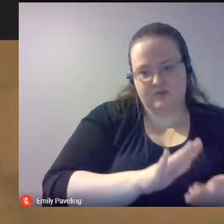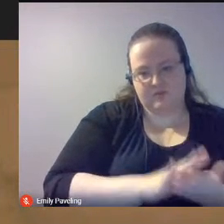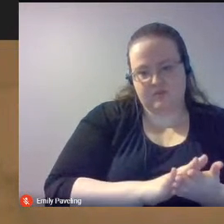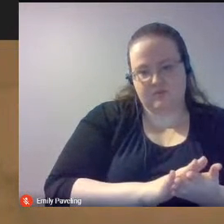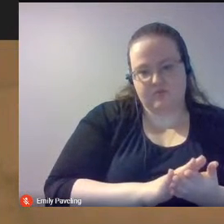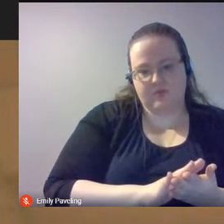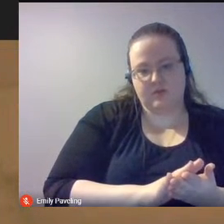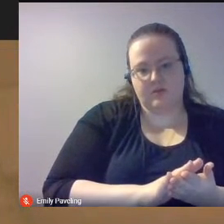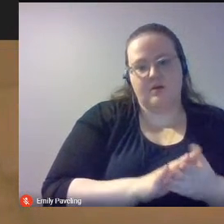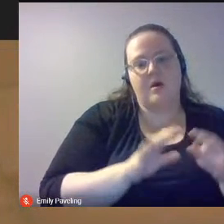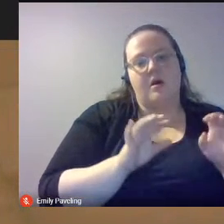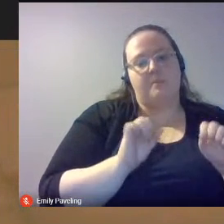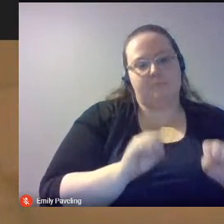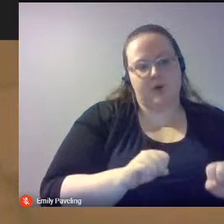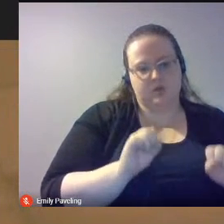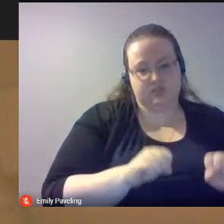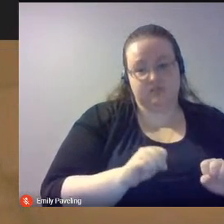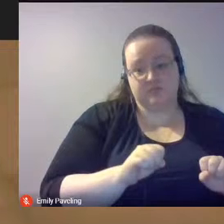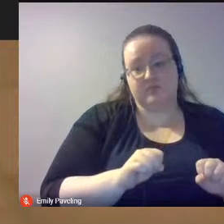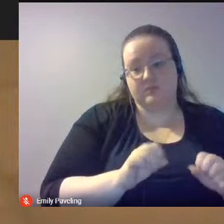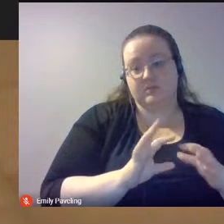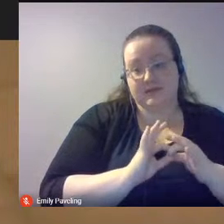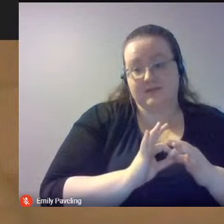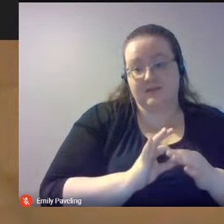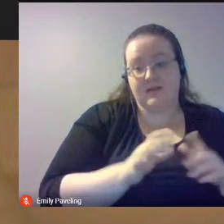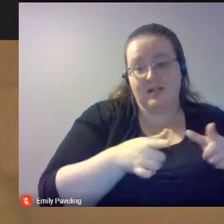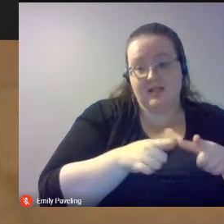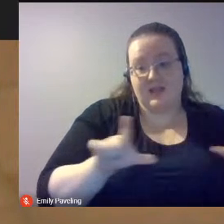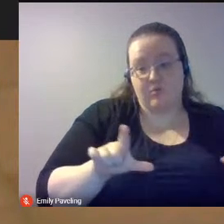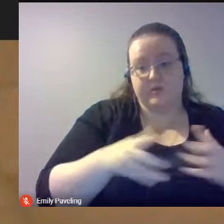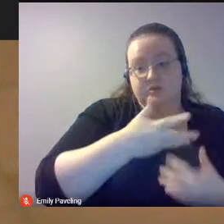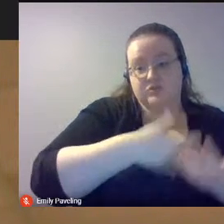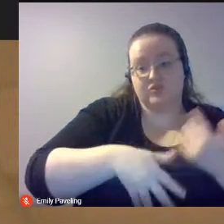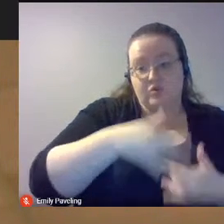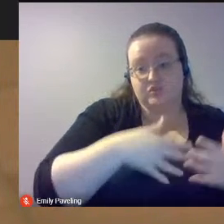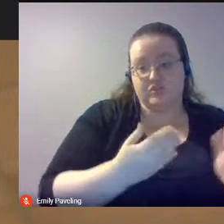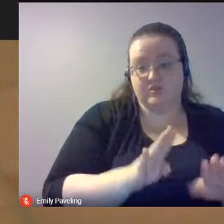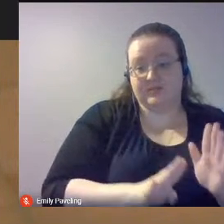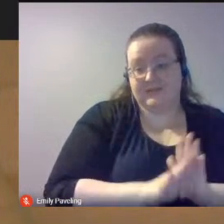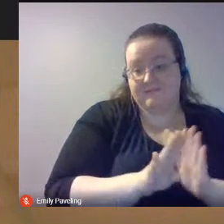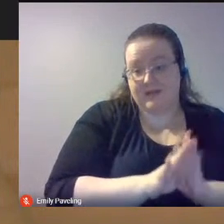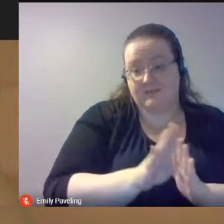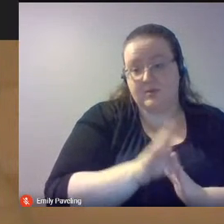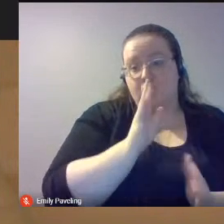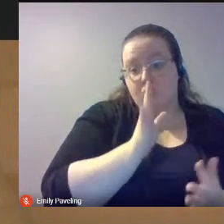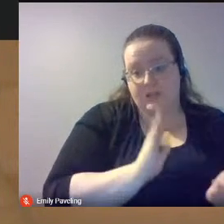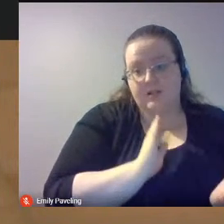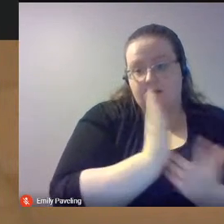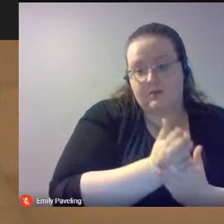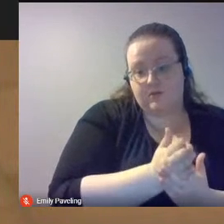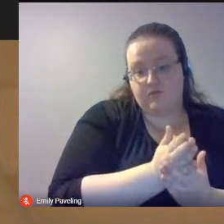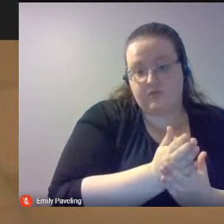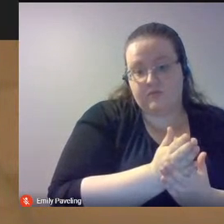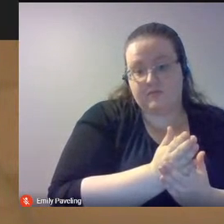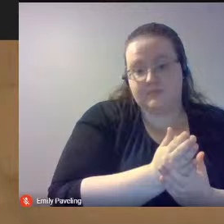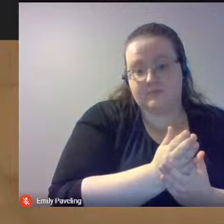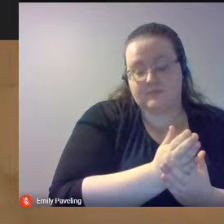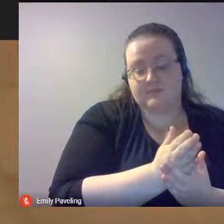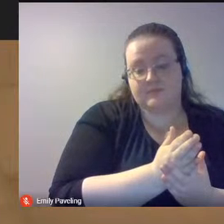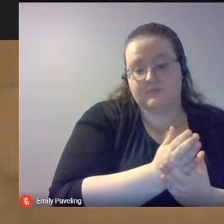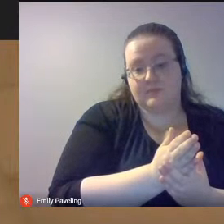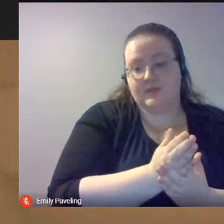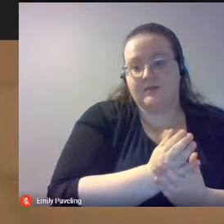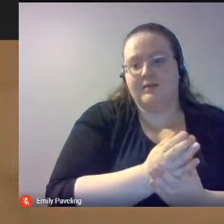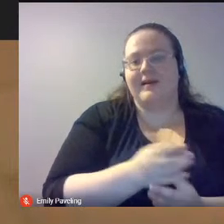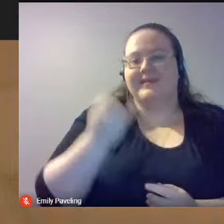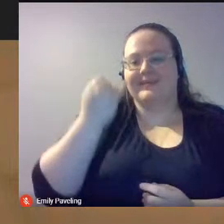related to language and social development. In addition, self-contamination can happen if individuals touch